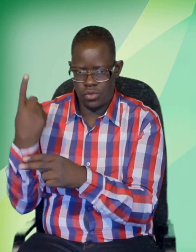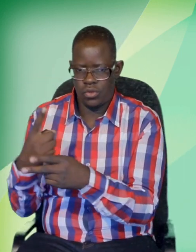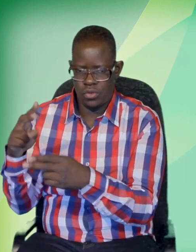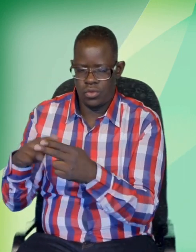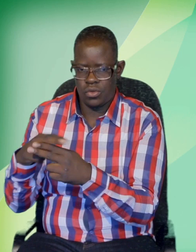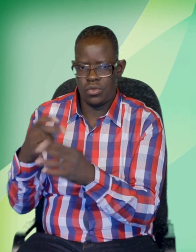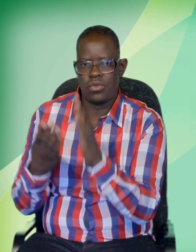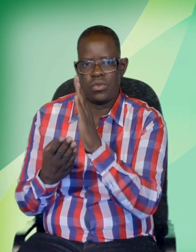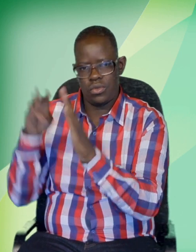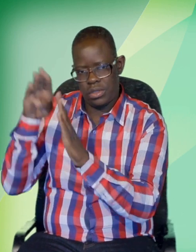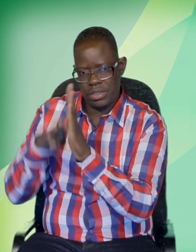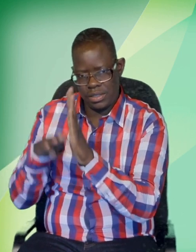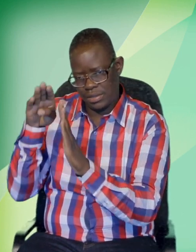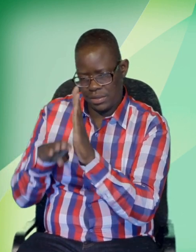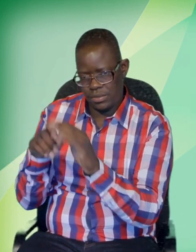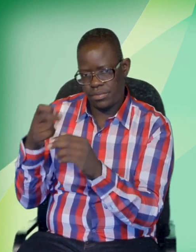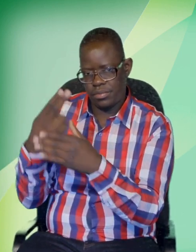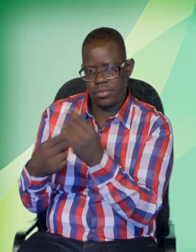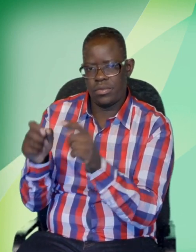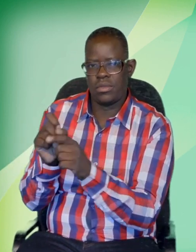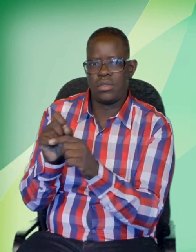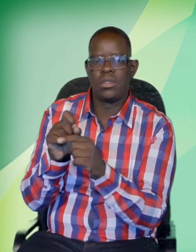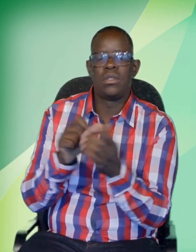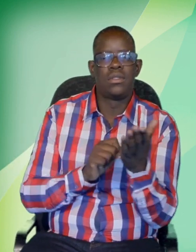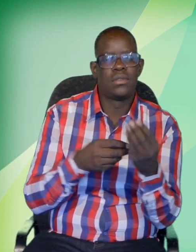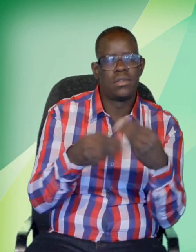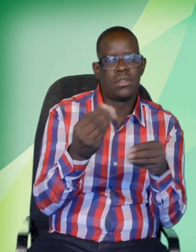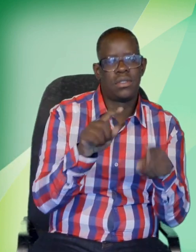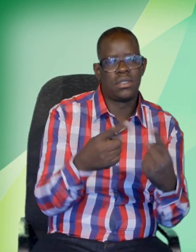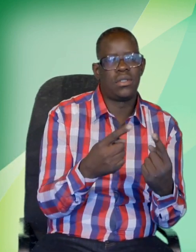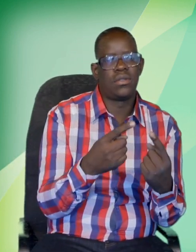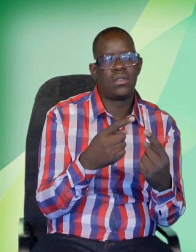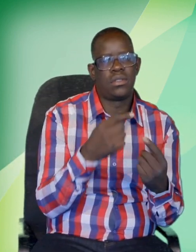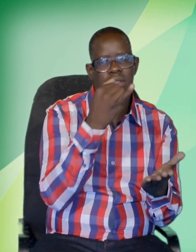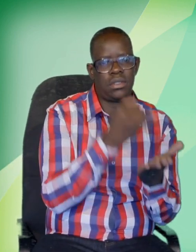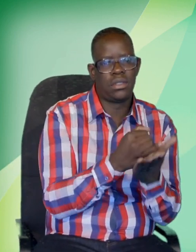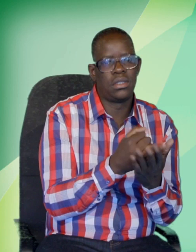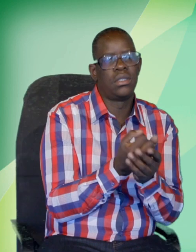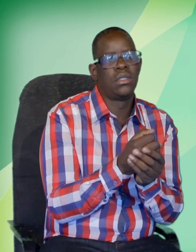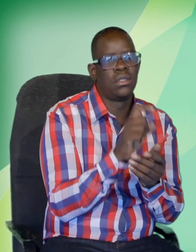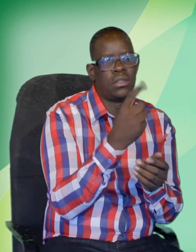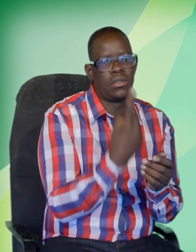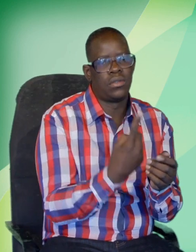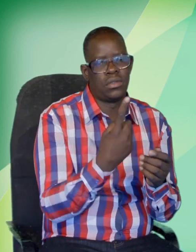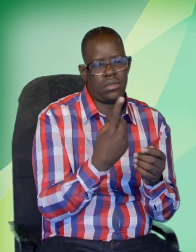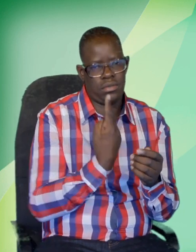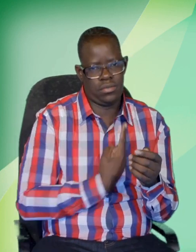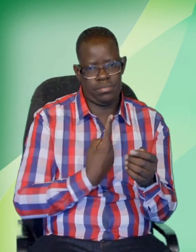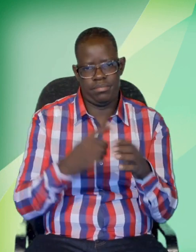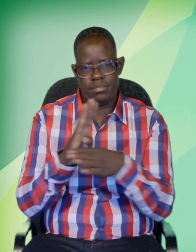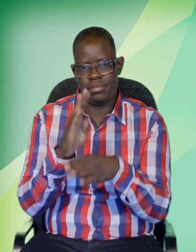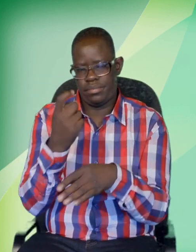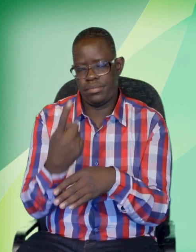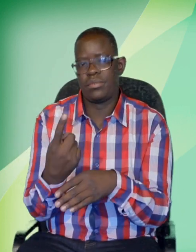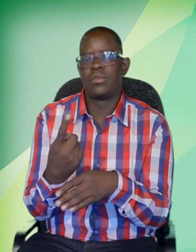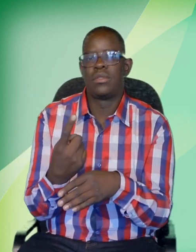and a decreased owner's equity. If we sell goods on credit, assets will increase, debtors, and your owner's equity will increase.